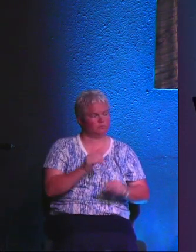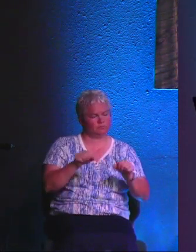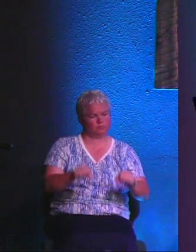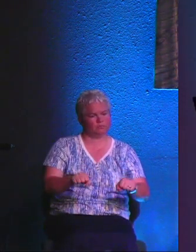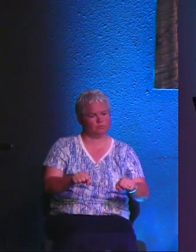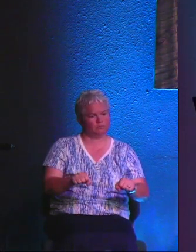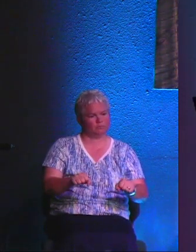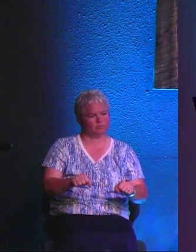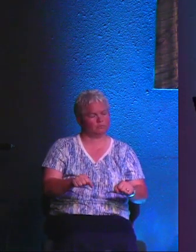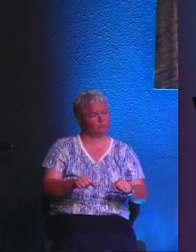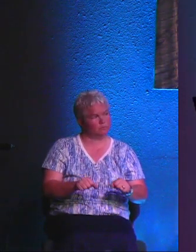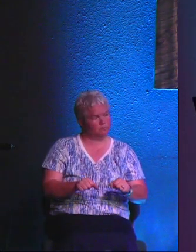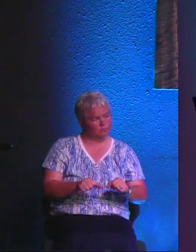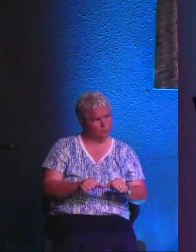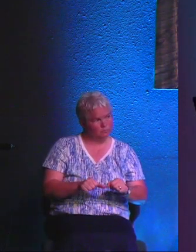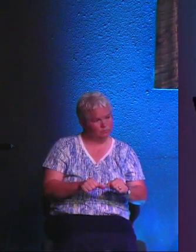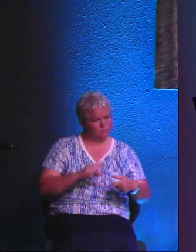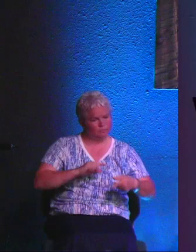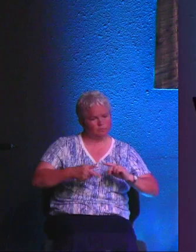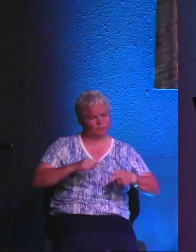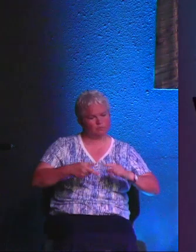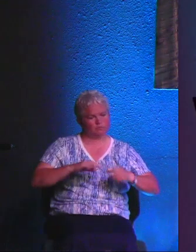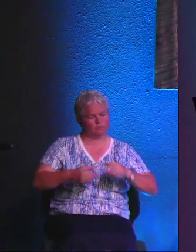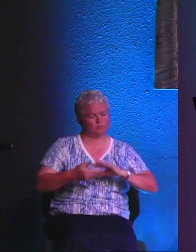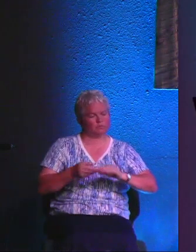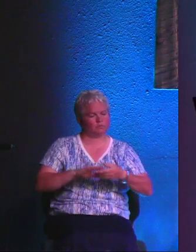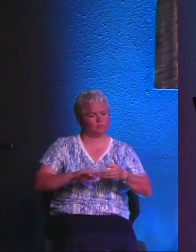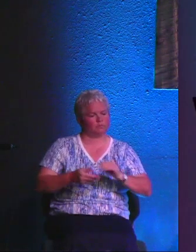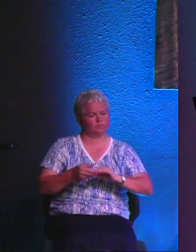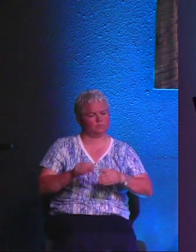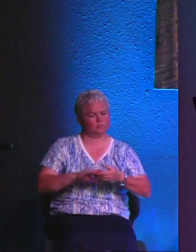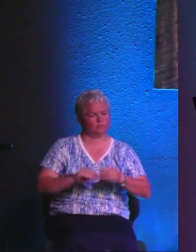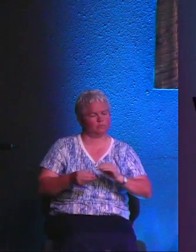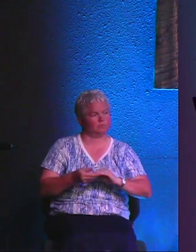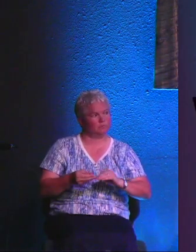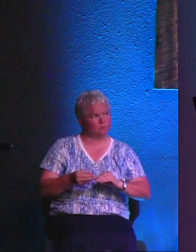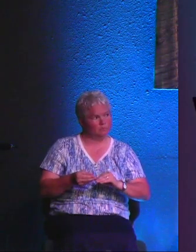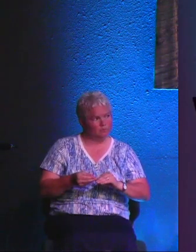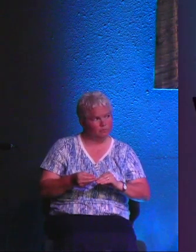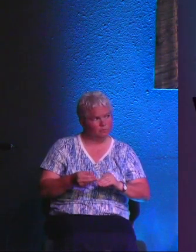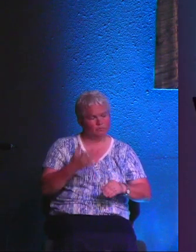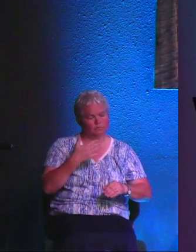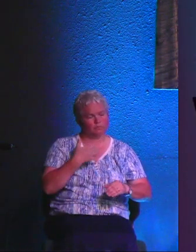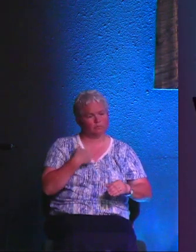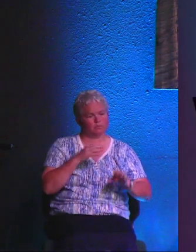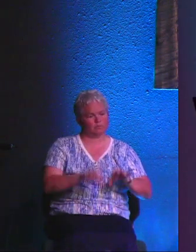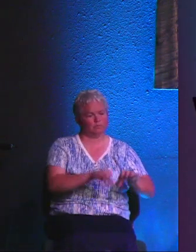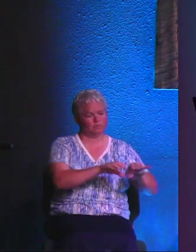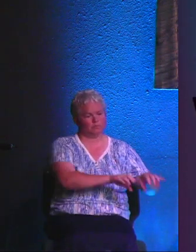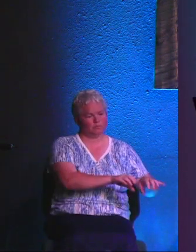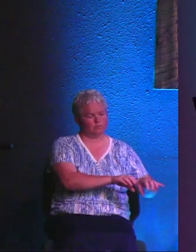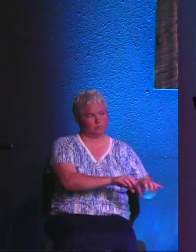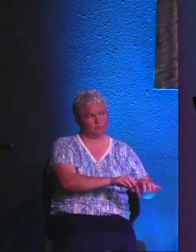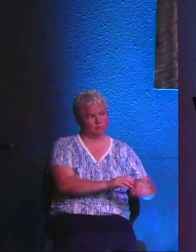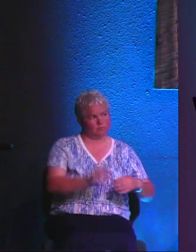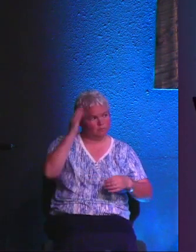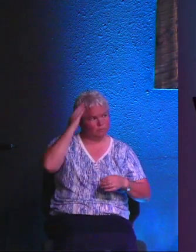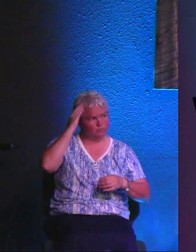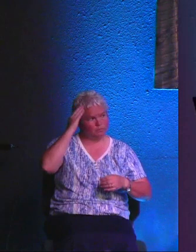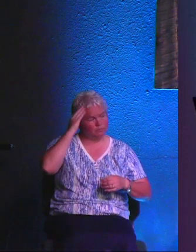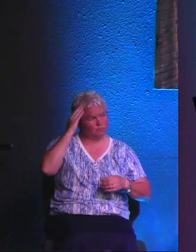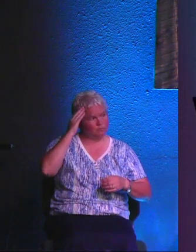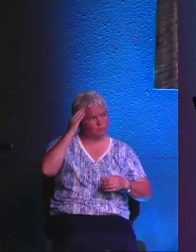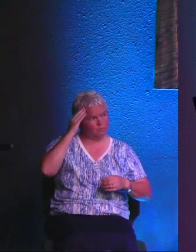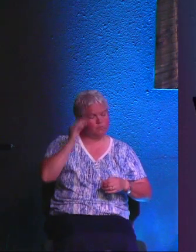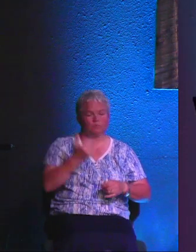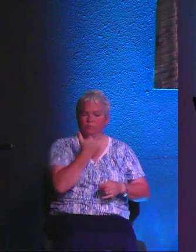able to accept forgiving those who have hurt me and also take accountability for my own actions, knowing that if